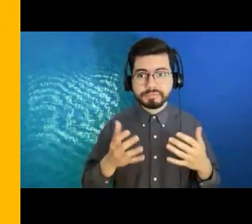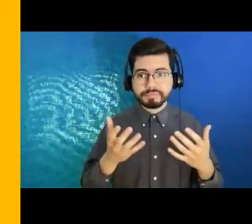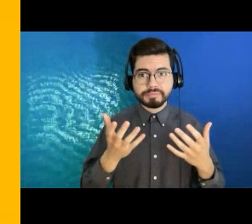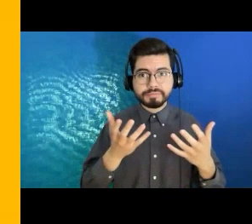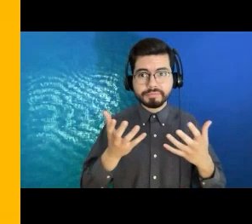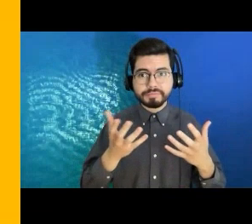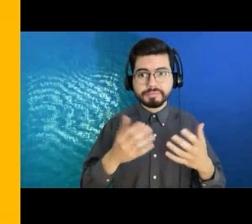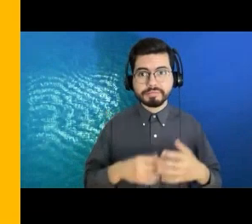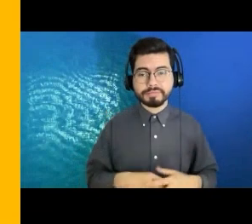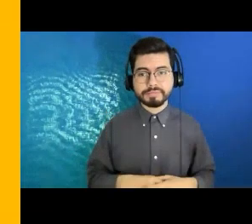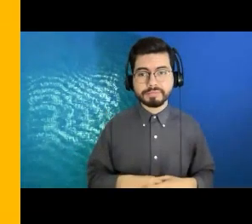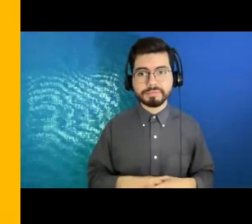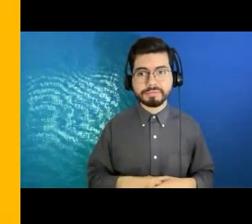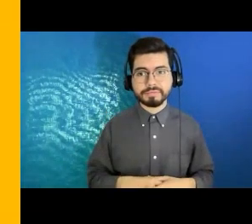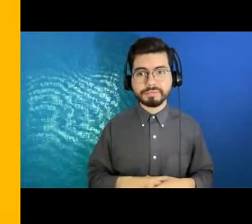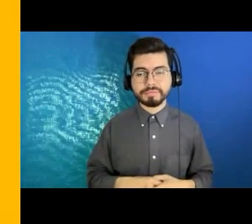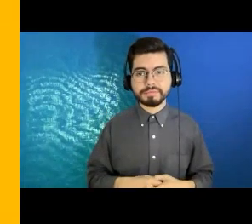Okay.